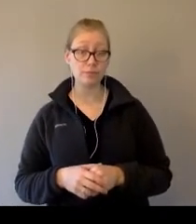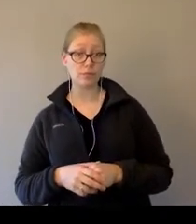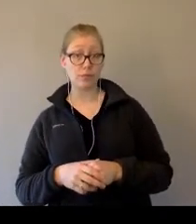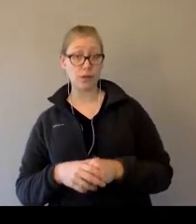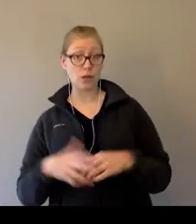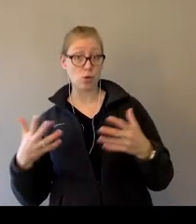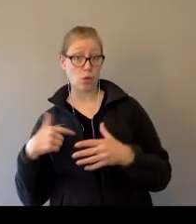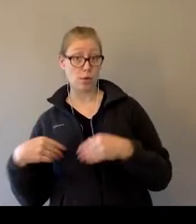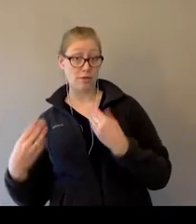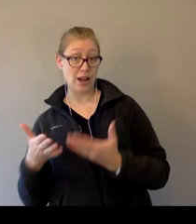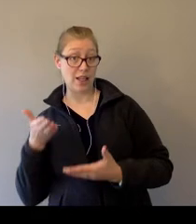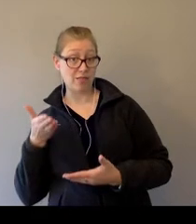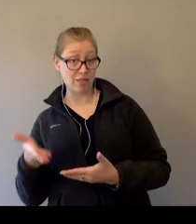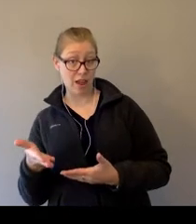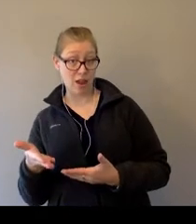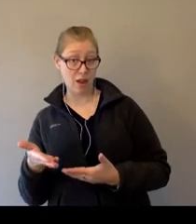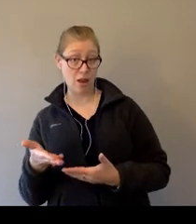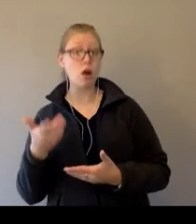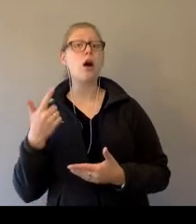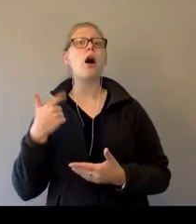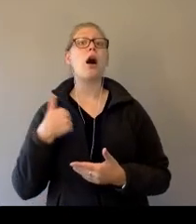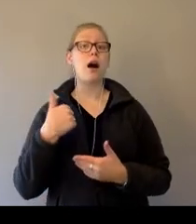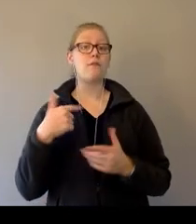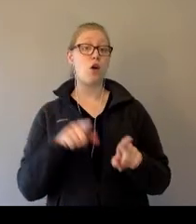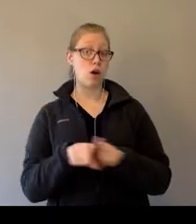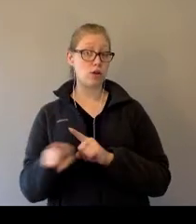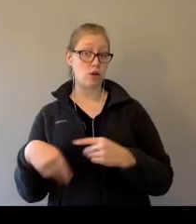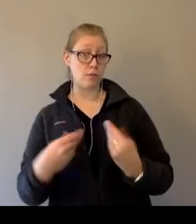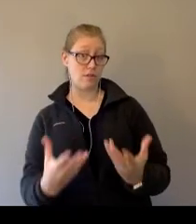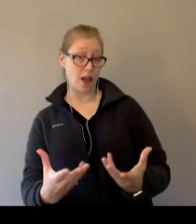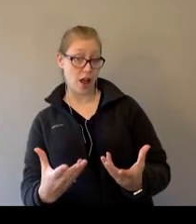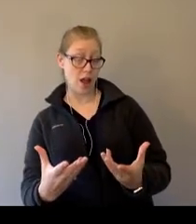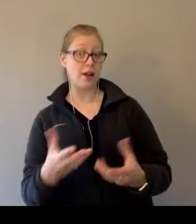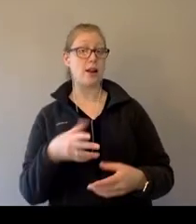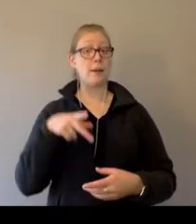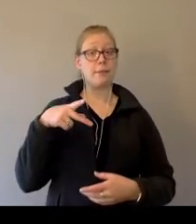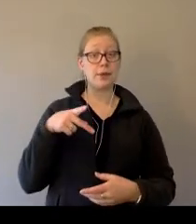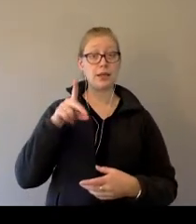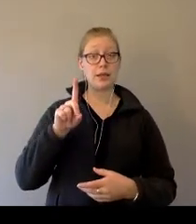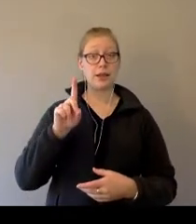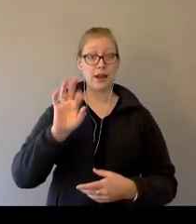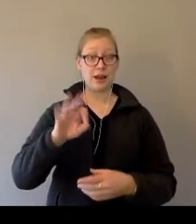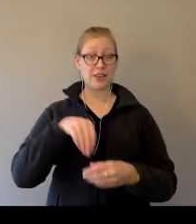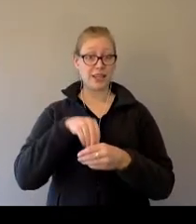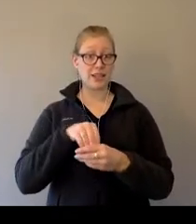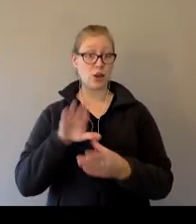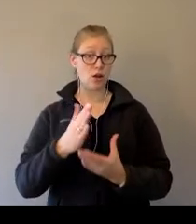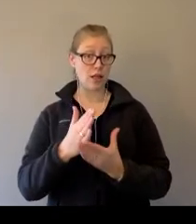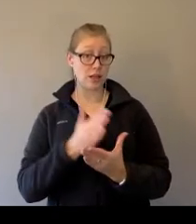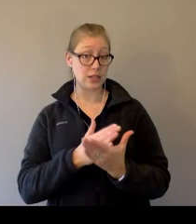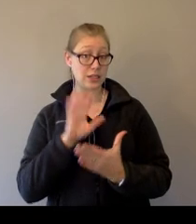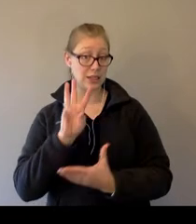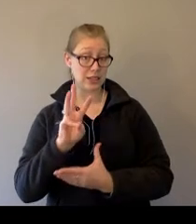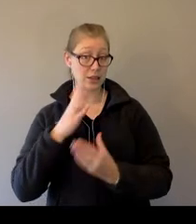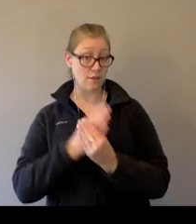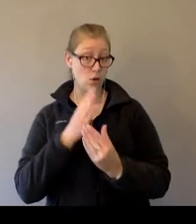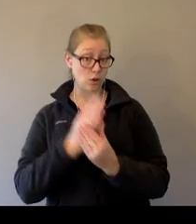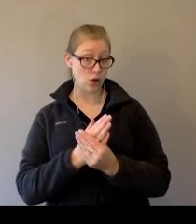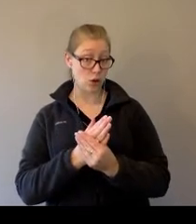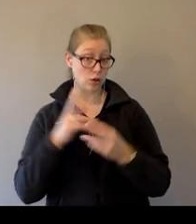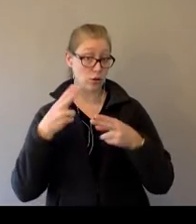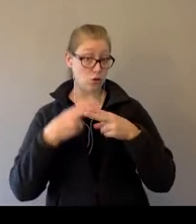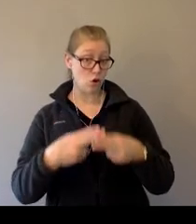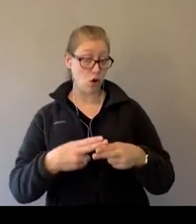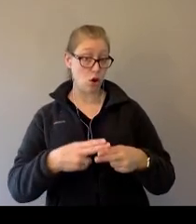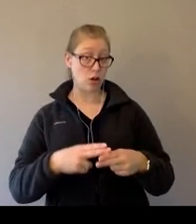your outline, we've also provided a PDF inside your Lesson 6 folder that's titled Counterclaim and Rebuttal